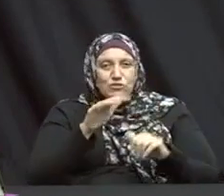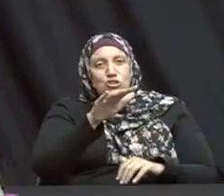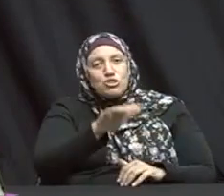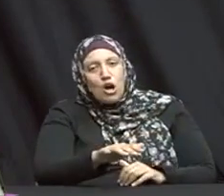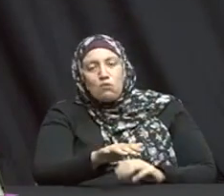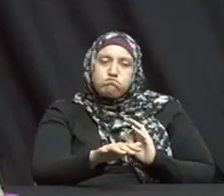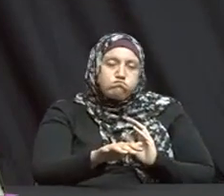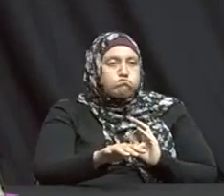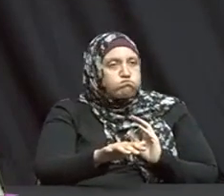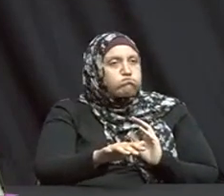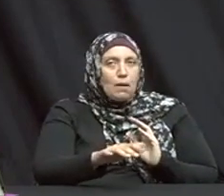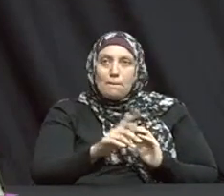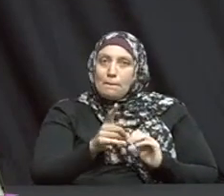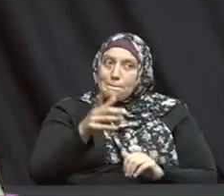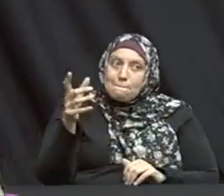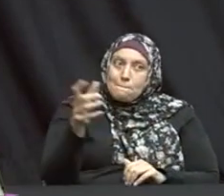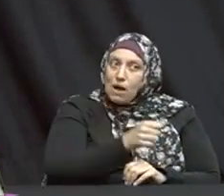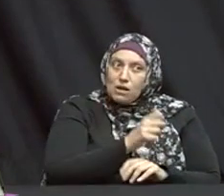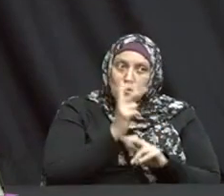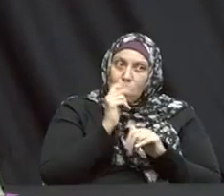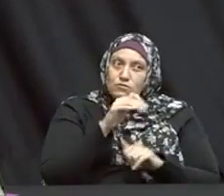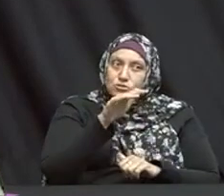jurisprudential obligation.